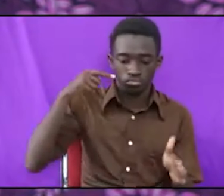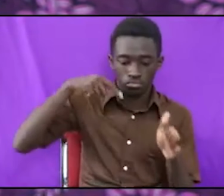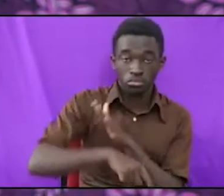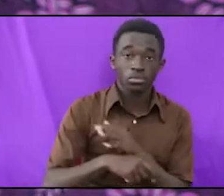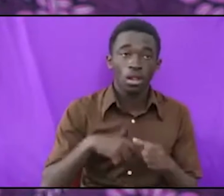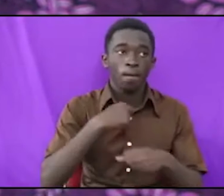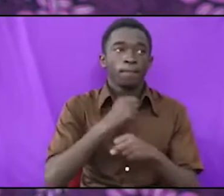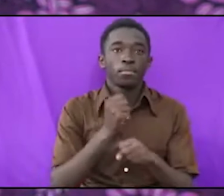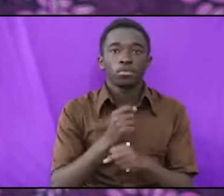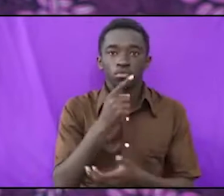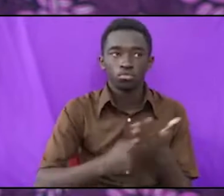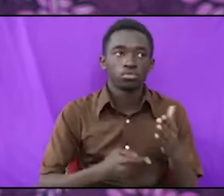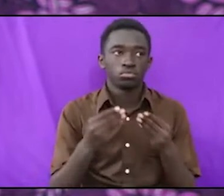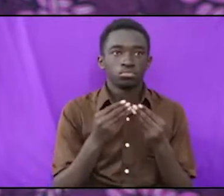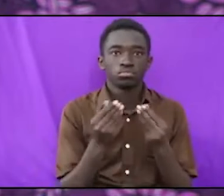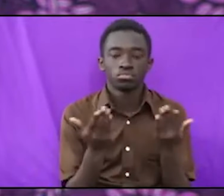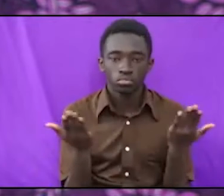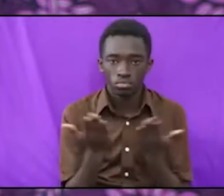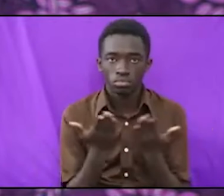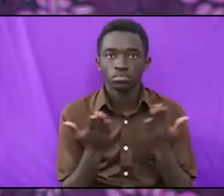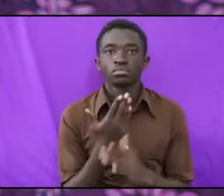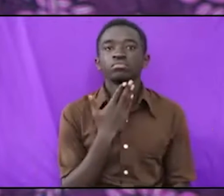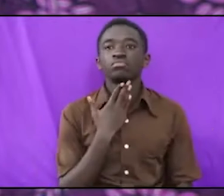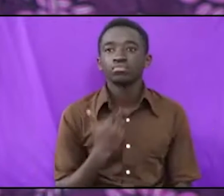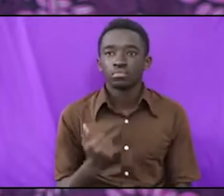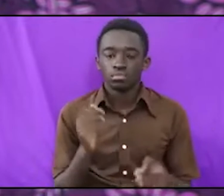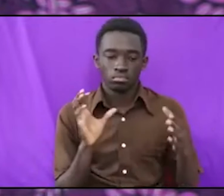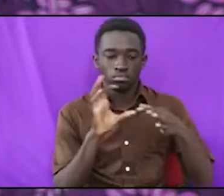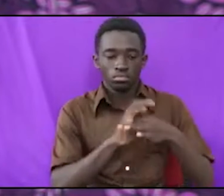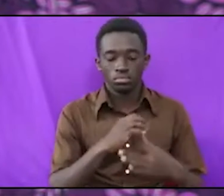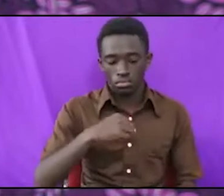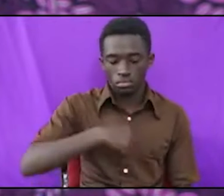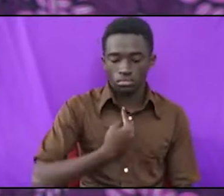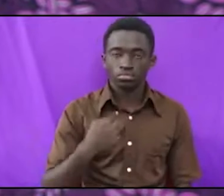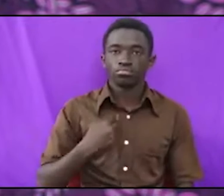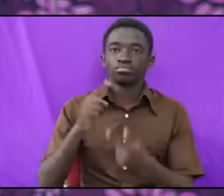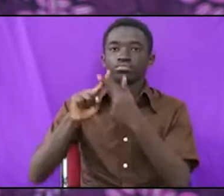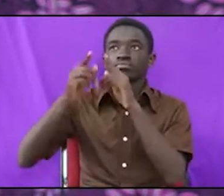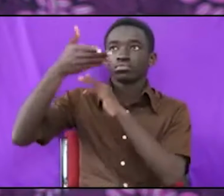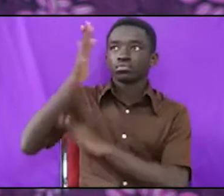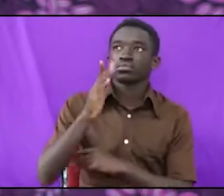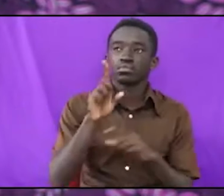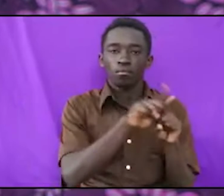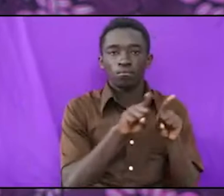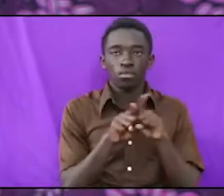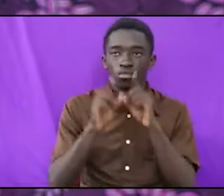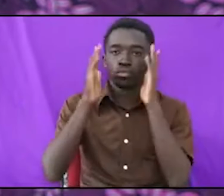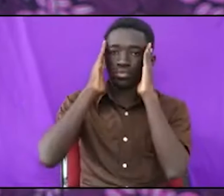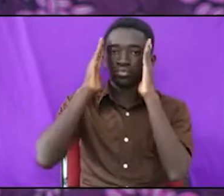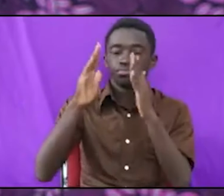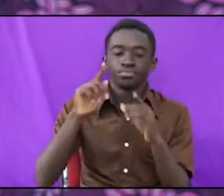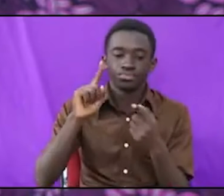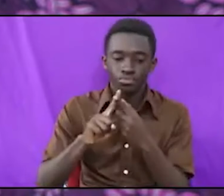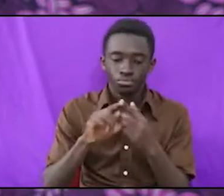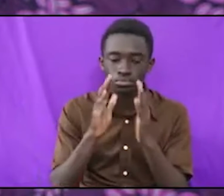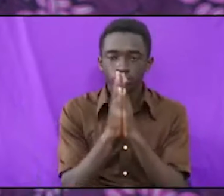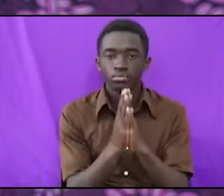resolution that we want to align ourselves to God and commit to prayer. Now